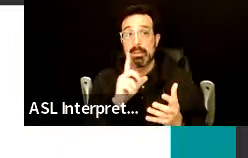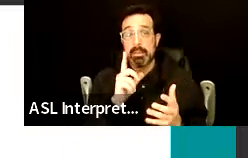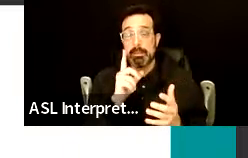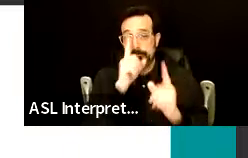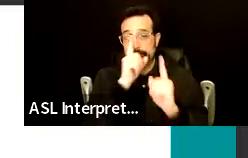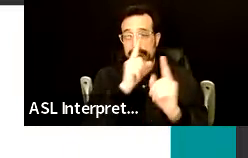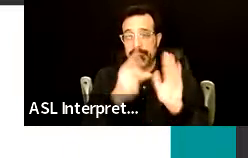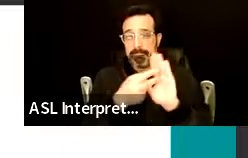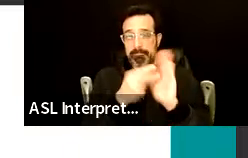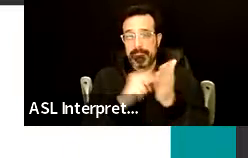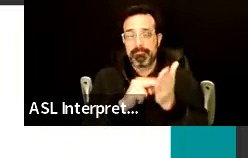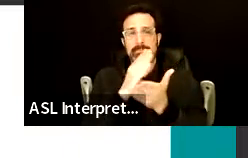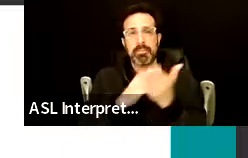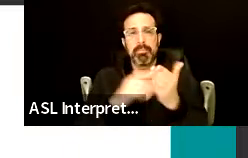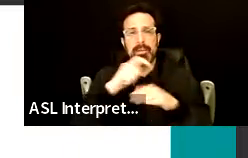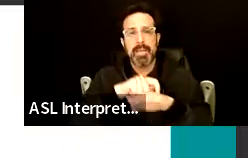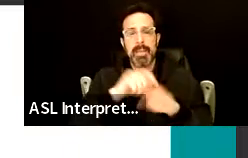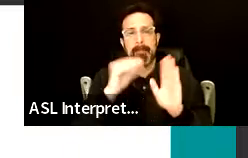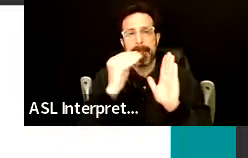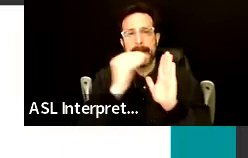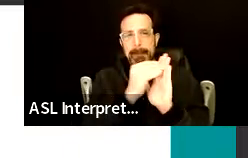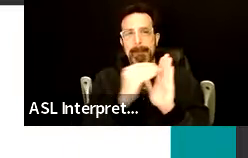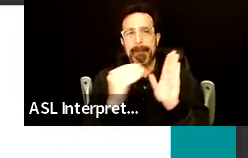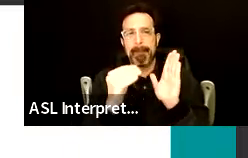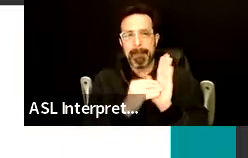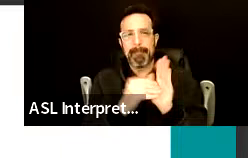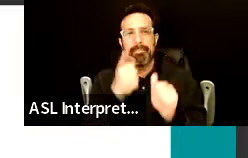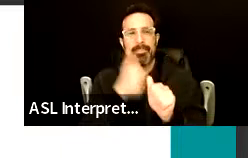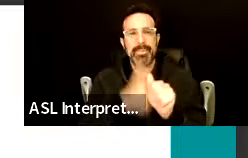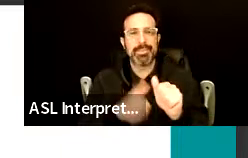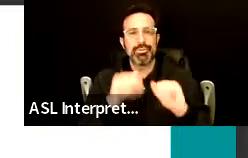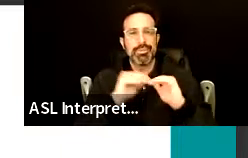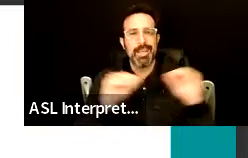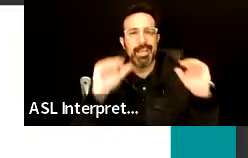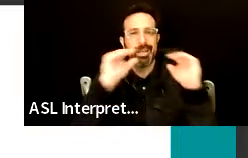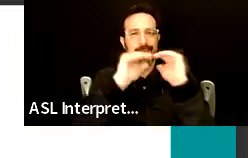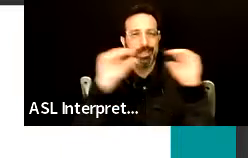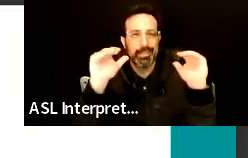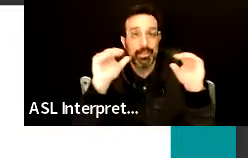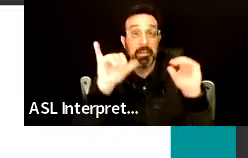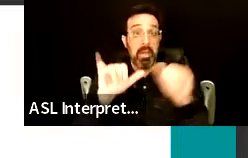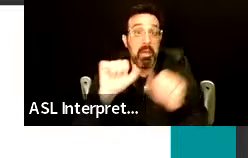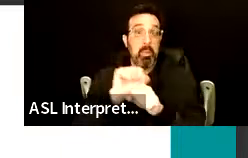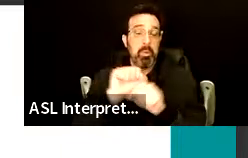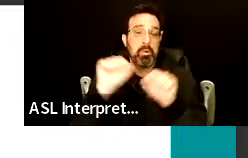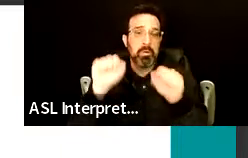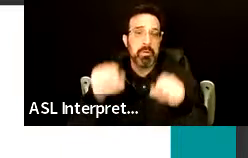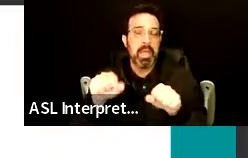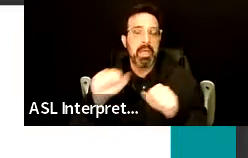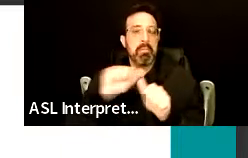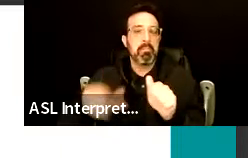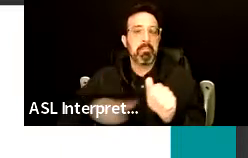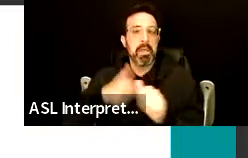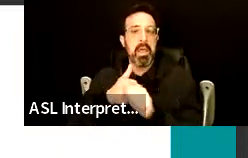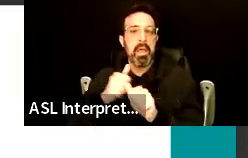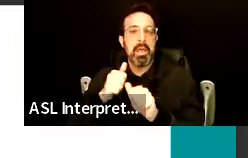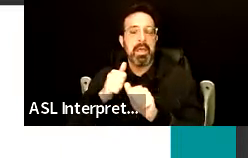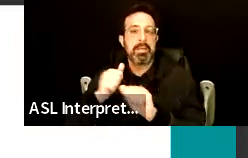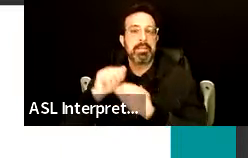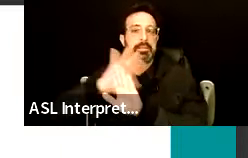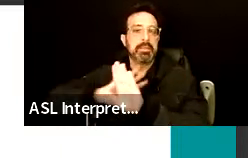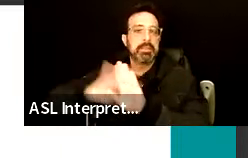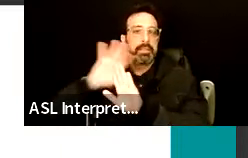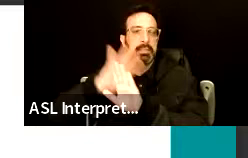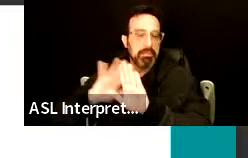built in some time in between each of those stages so that that work can be done behind the scenes, and we can have time to do